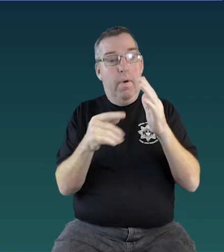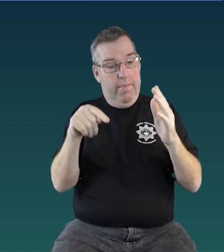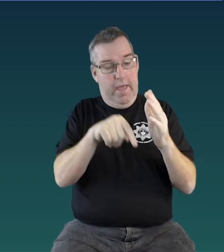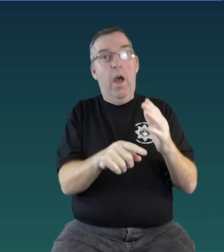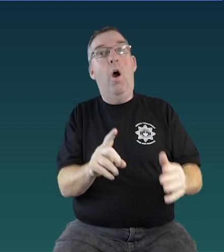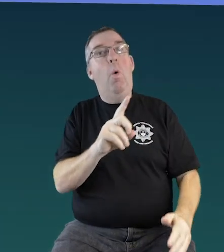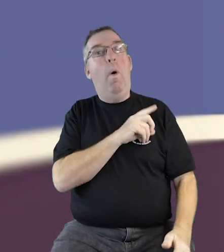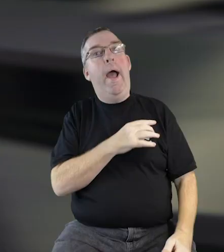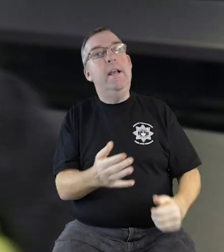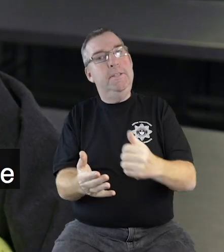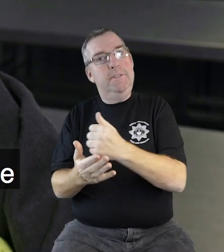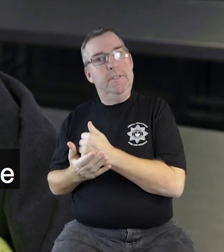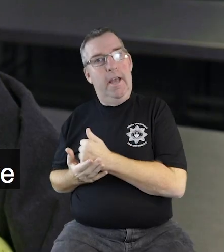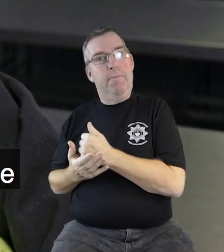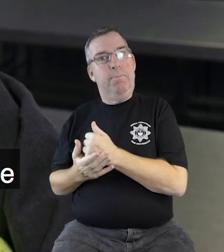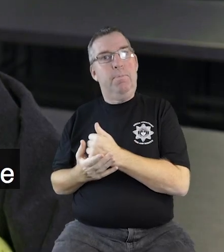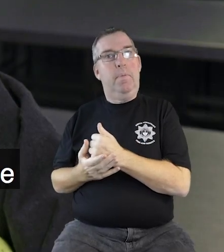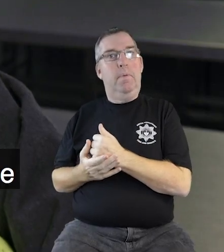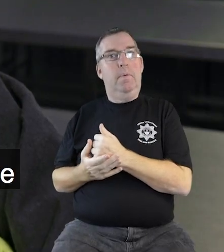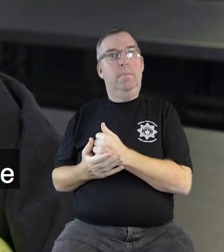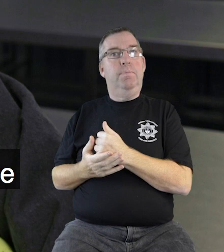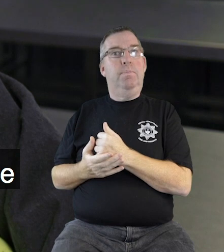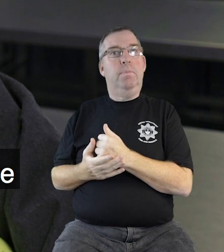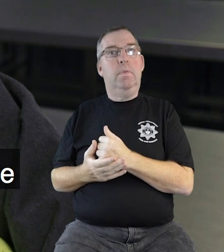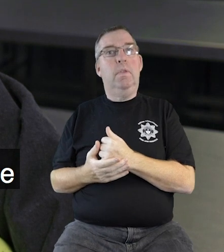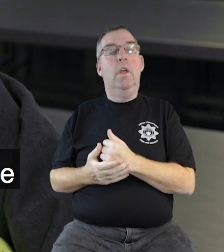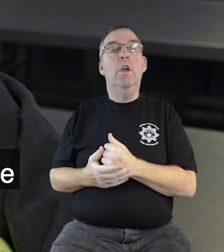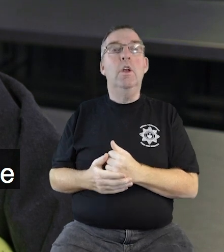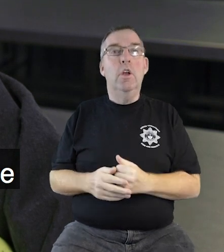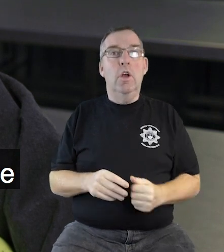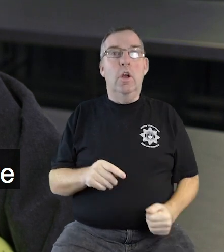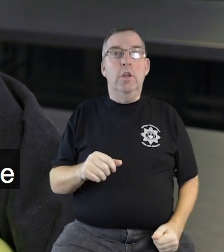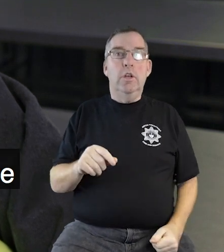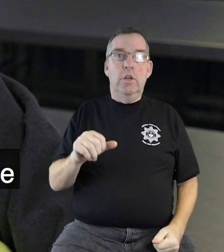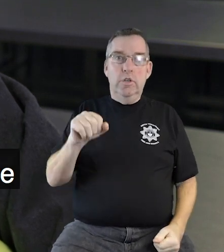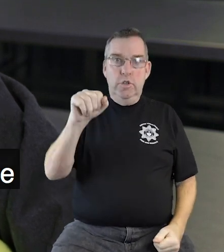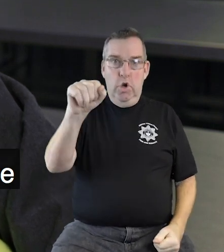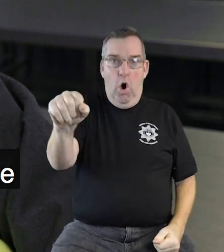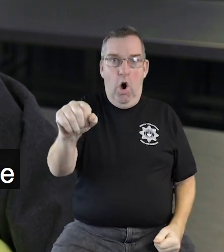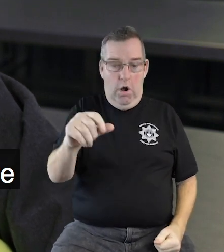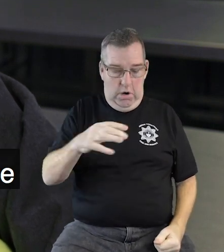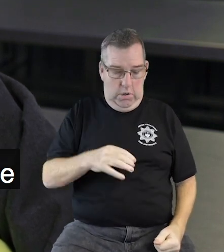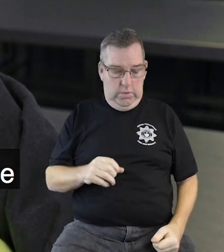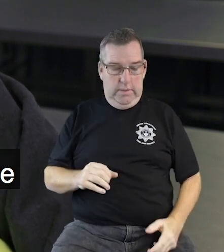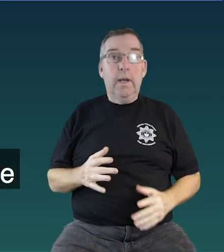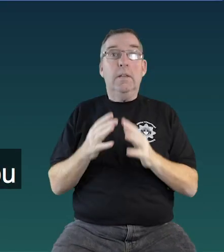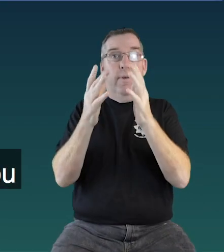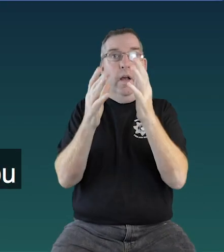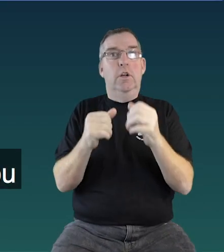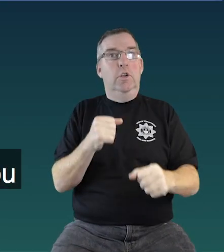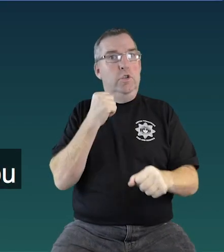stay safe. In an emergency, if your clothes catch fire, remember these 3